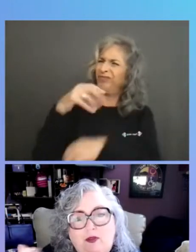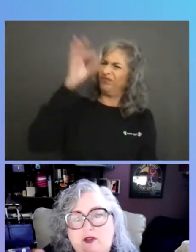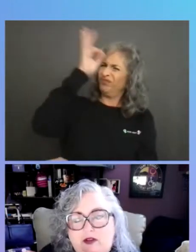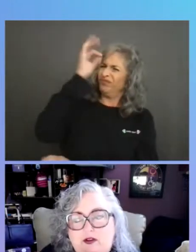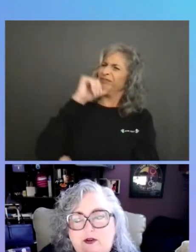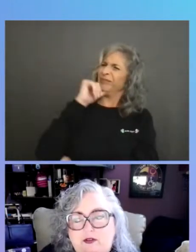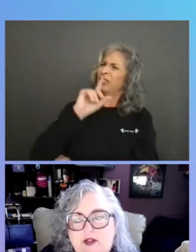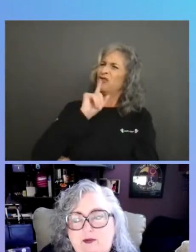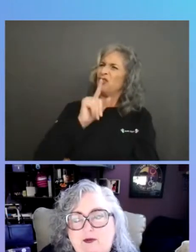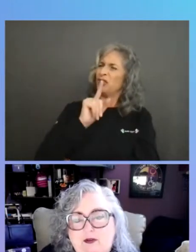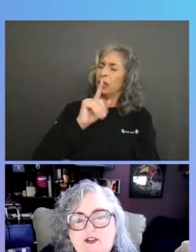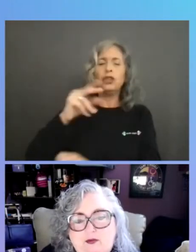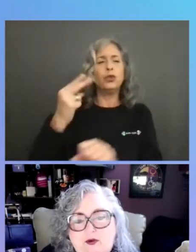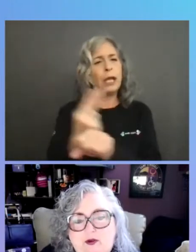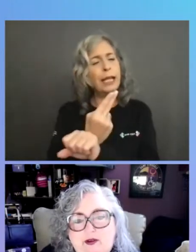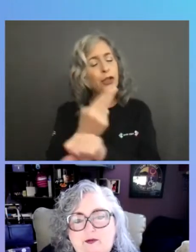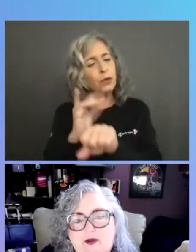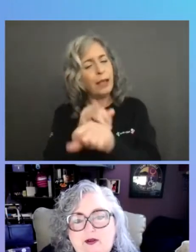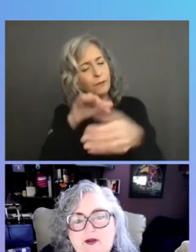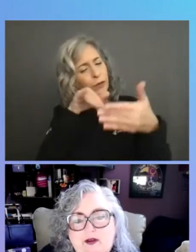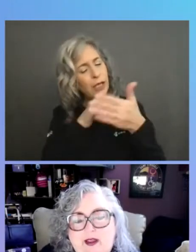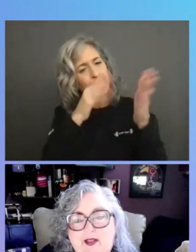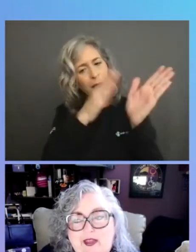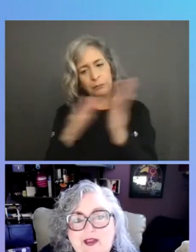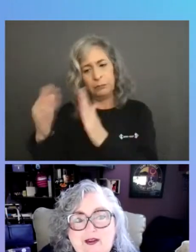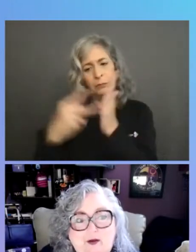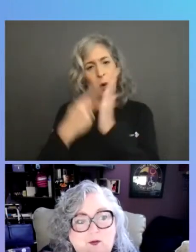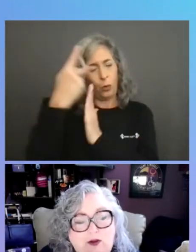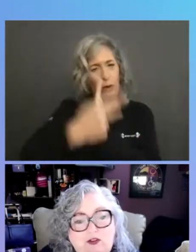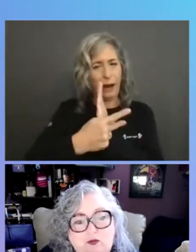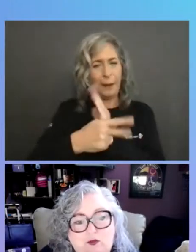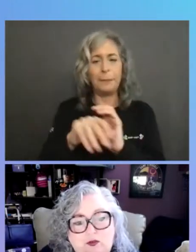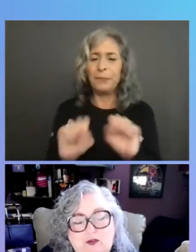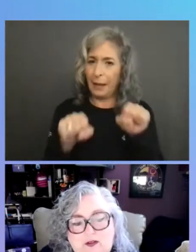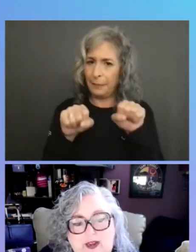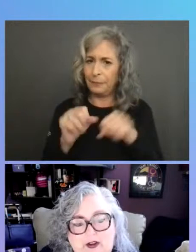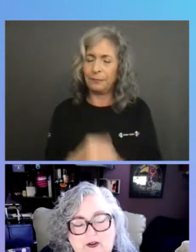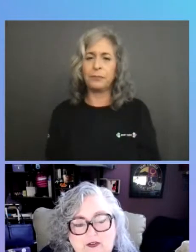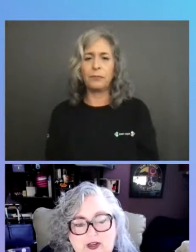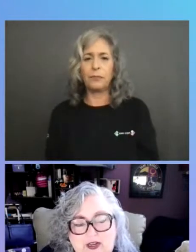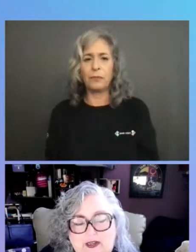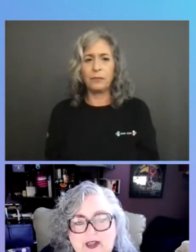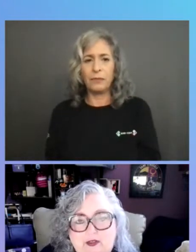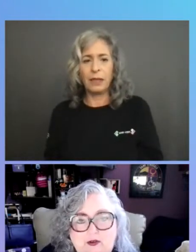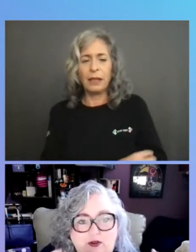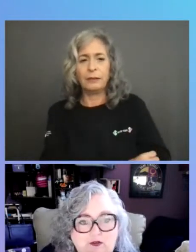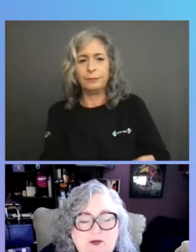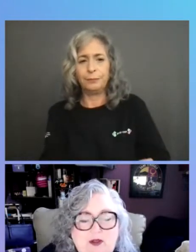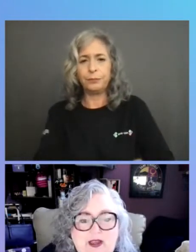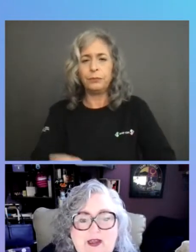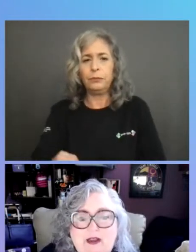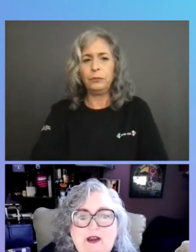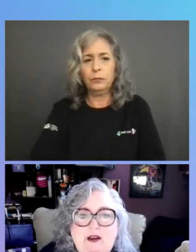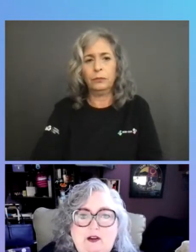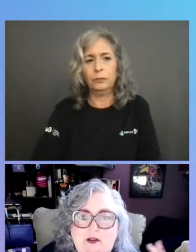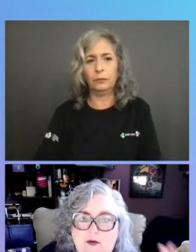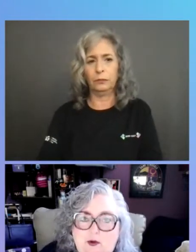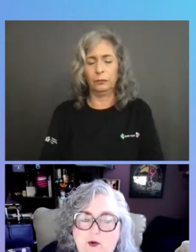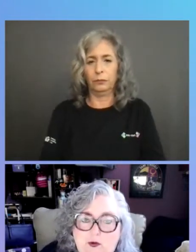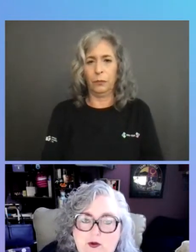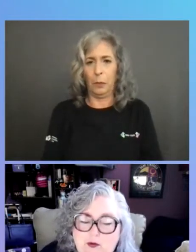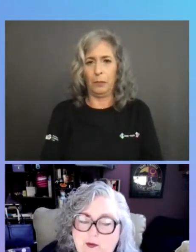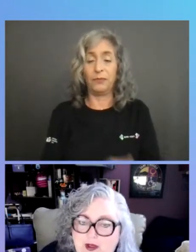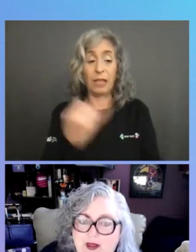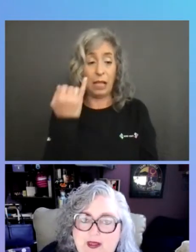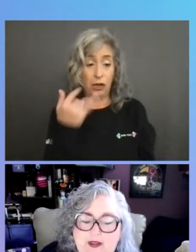may build those into your study preparation program. And then once you've taken your study together, you've applied, you